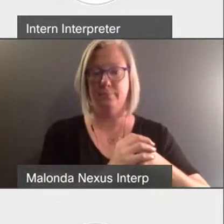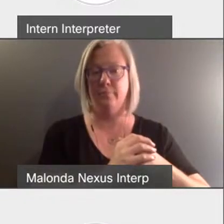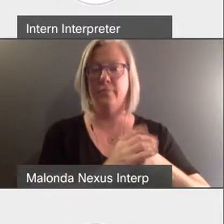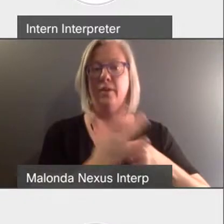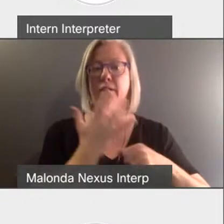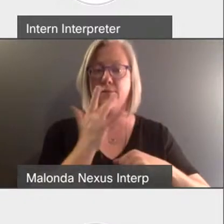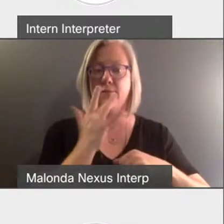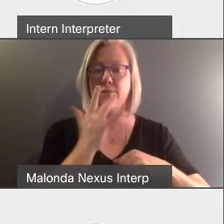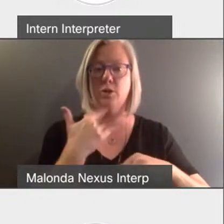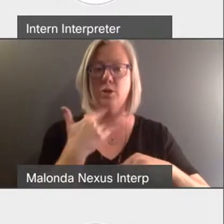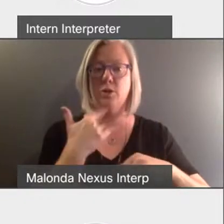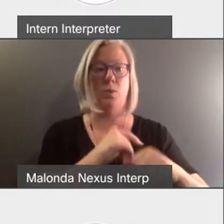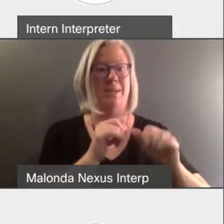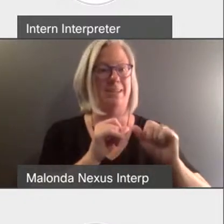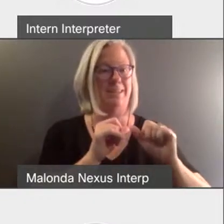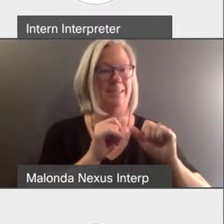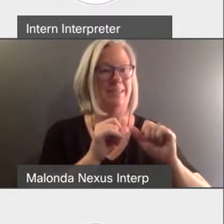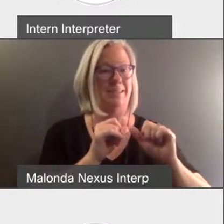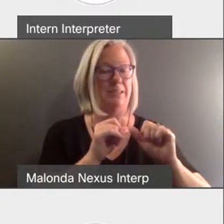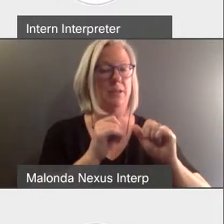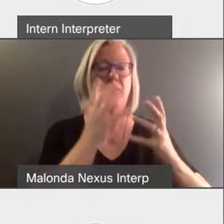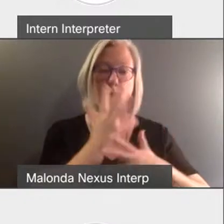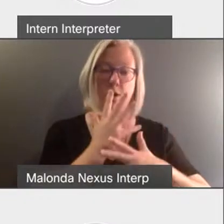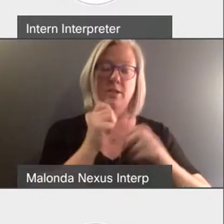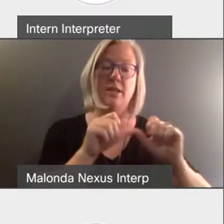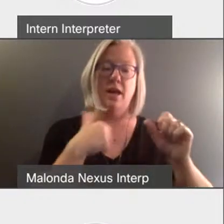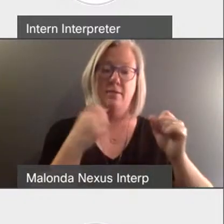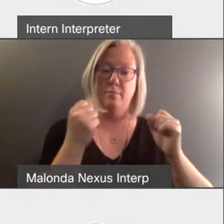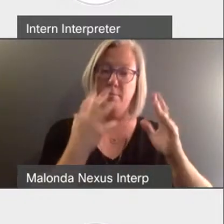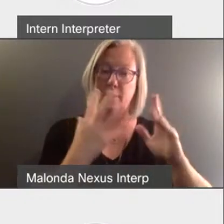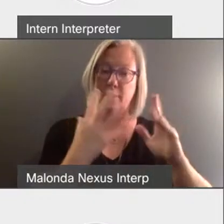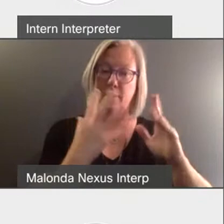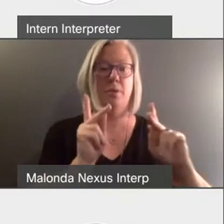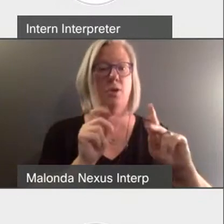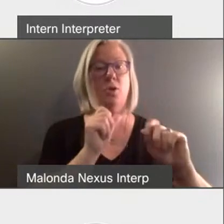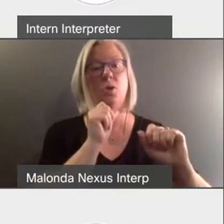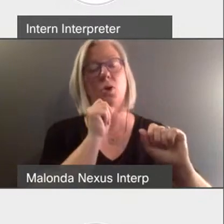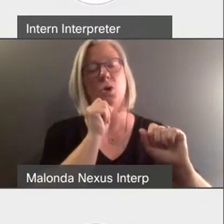Fortunately, we still have a large number of people who do not.